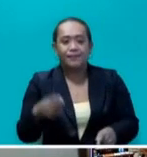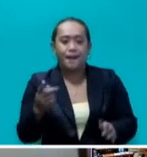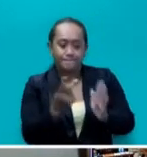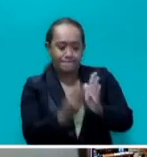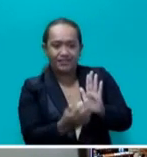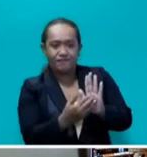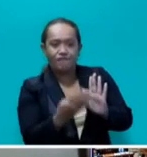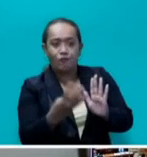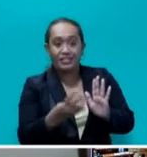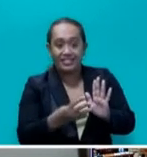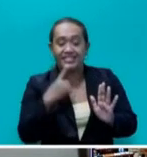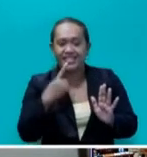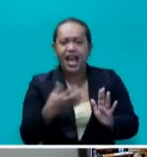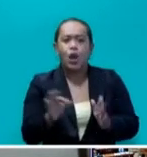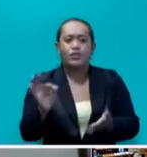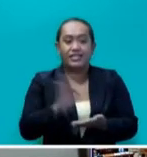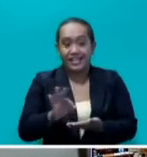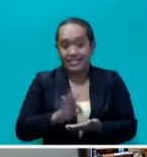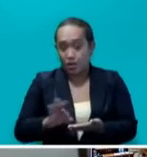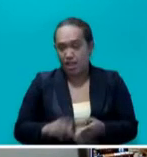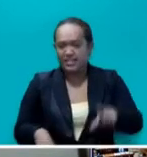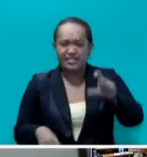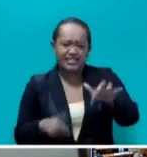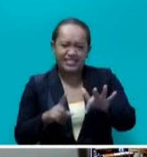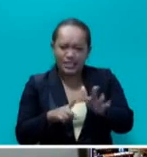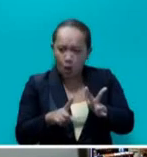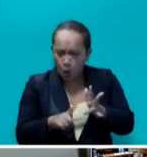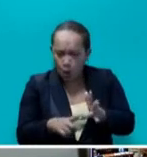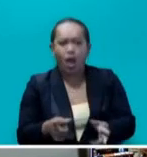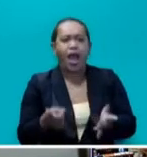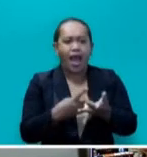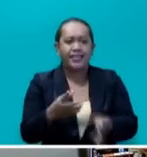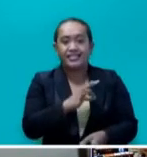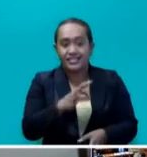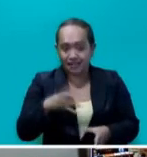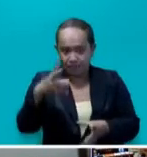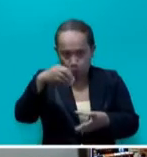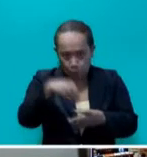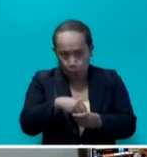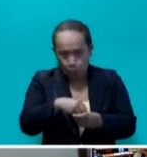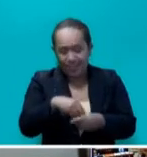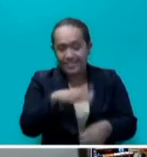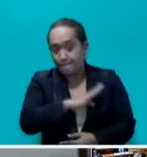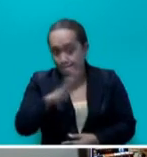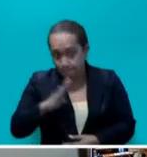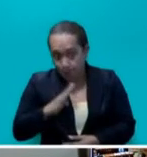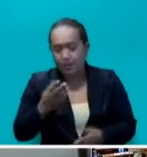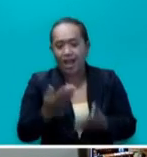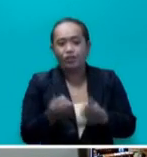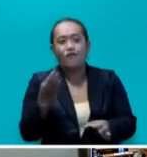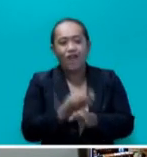the Secretariat, which comprises the CEO and other staff as the Board deems necessary, but does not provide for the specific functions of